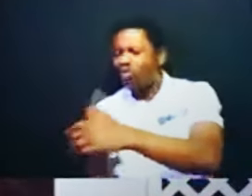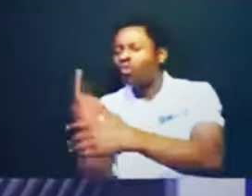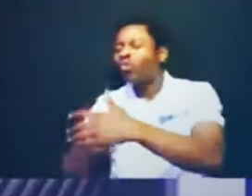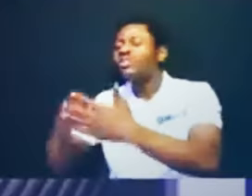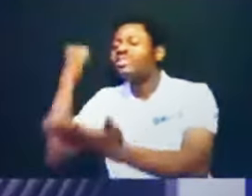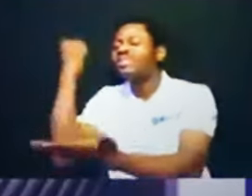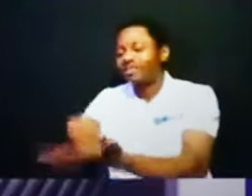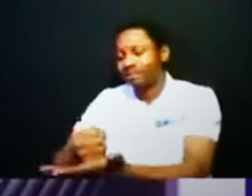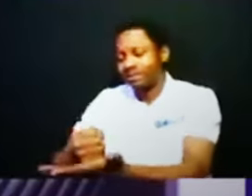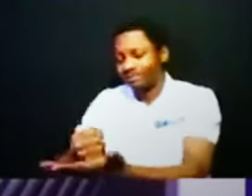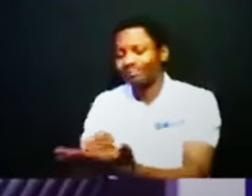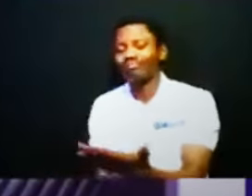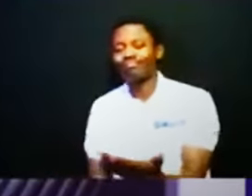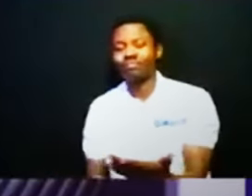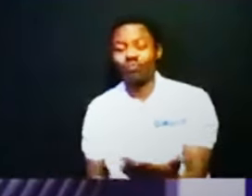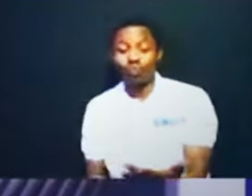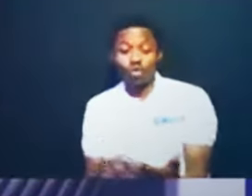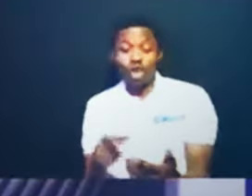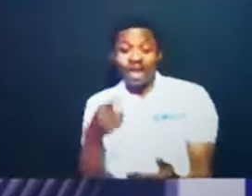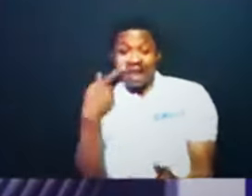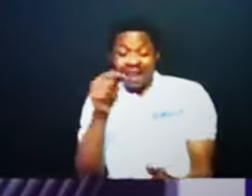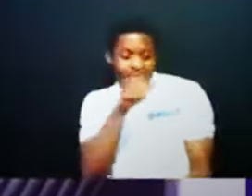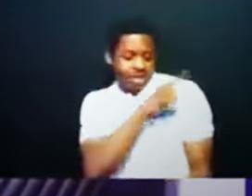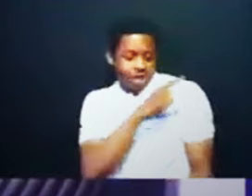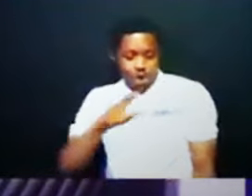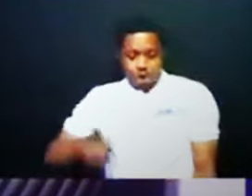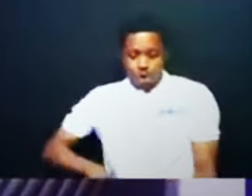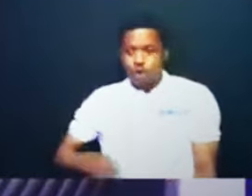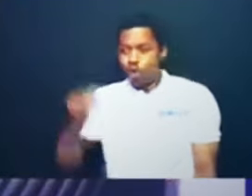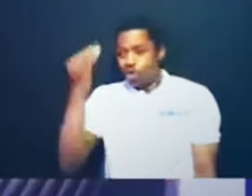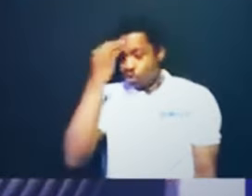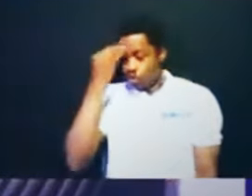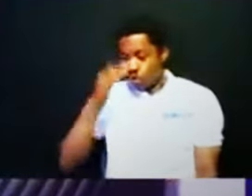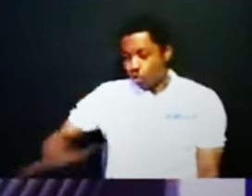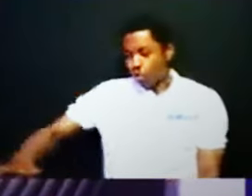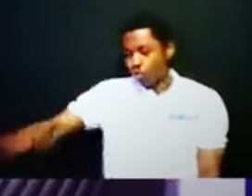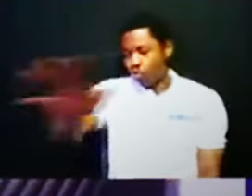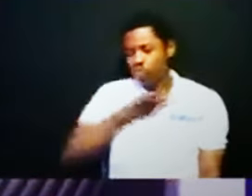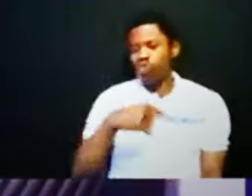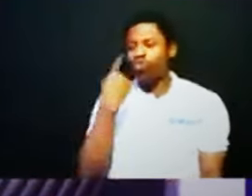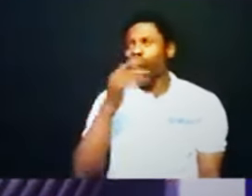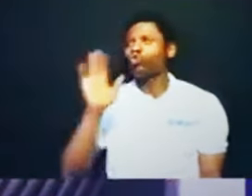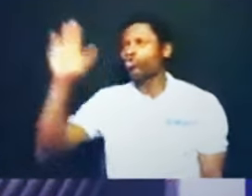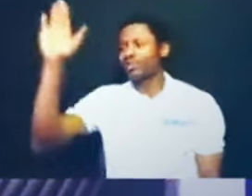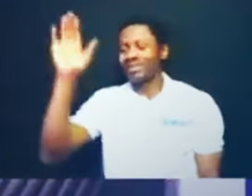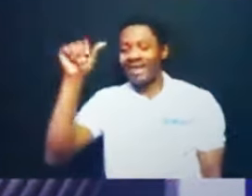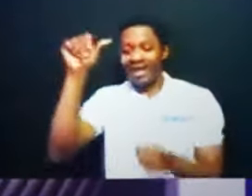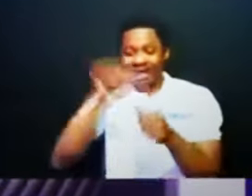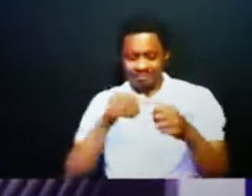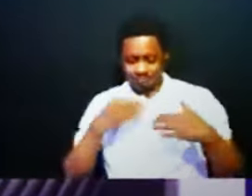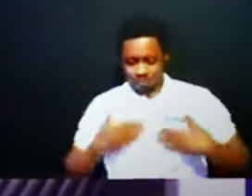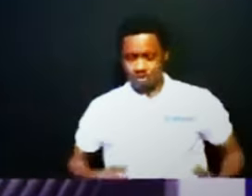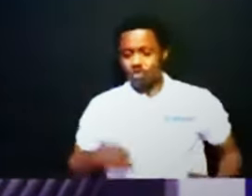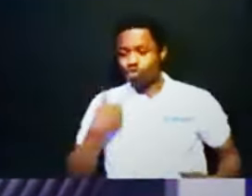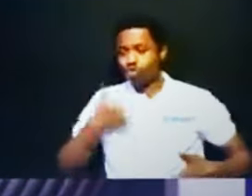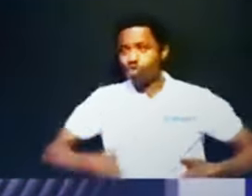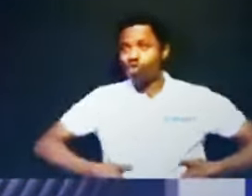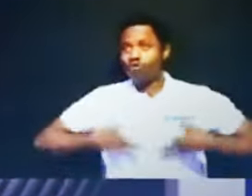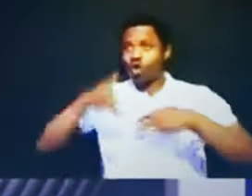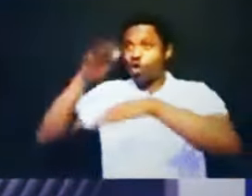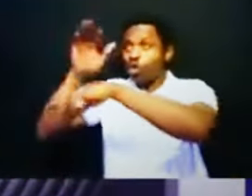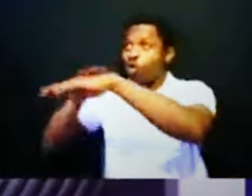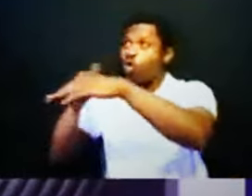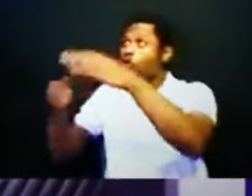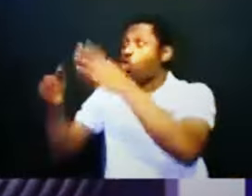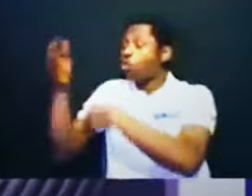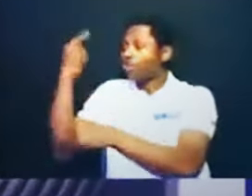foundation. The Lord knows those who are His. And everyone who confesses the name of the Lord must turn